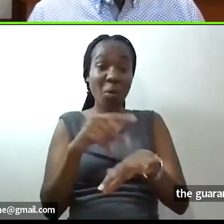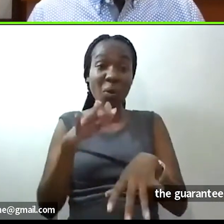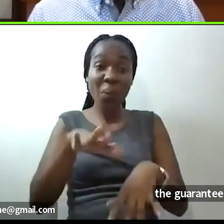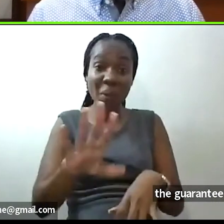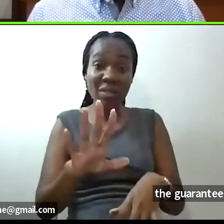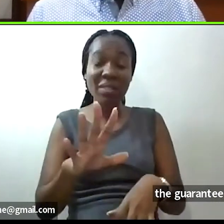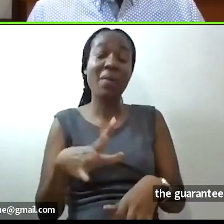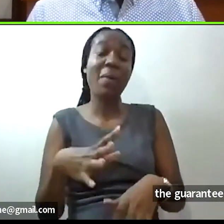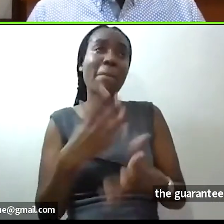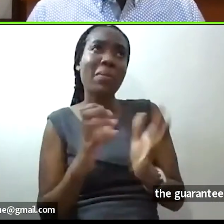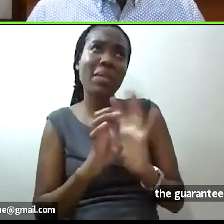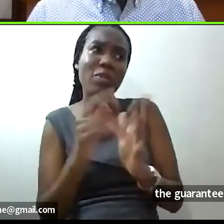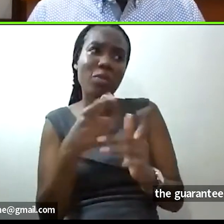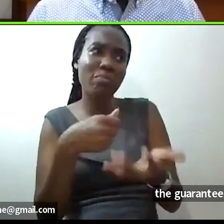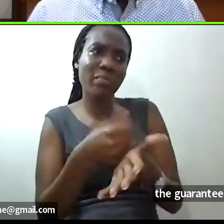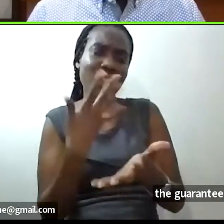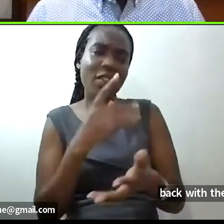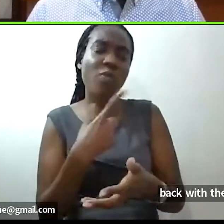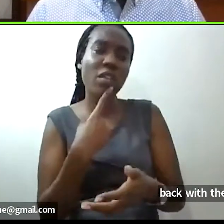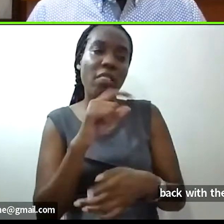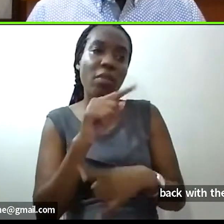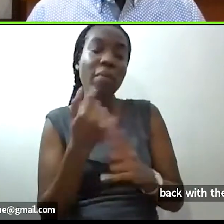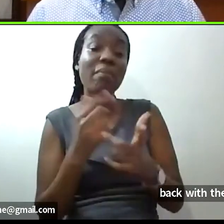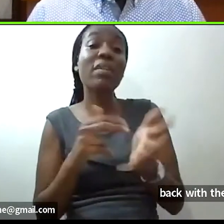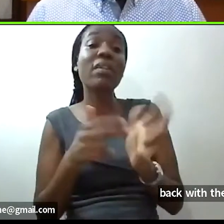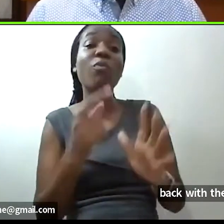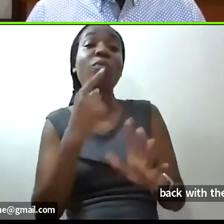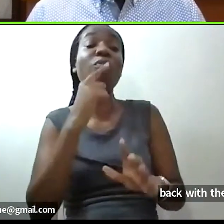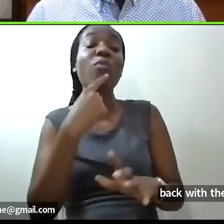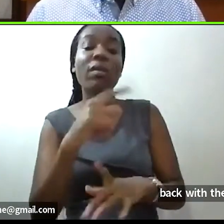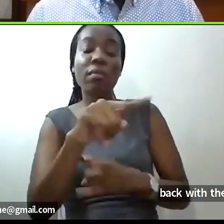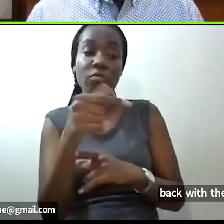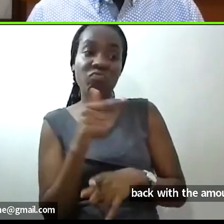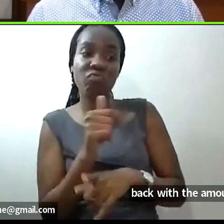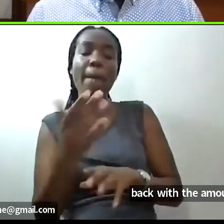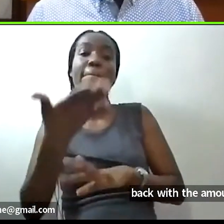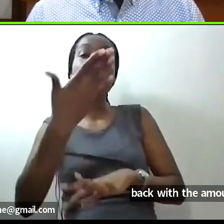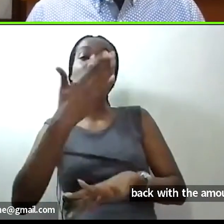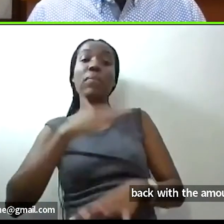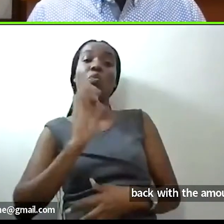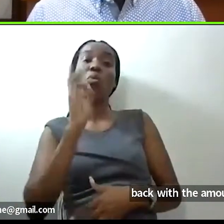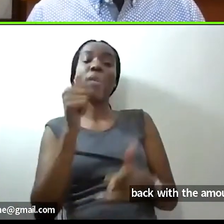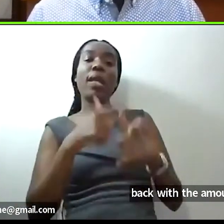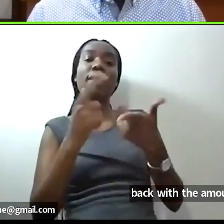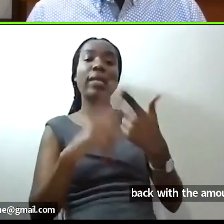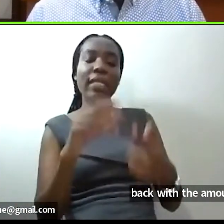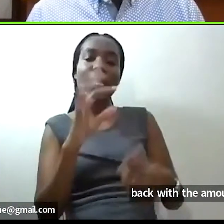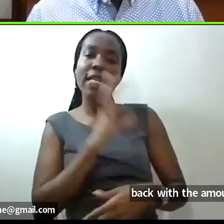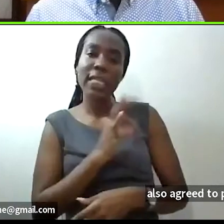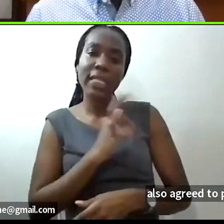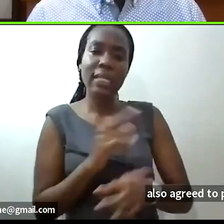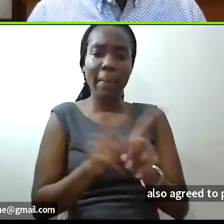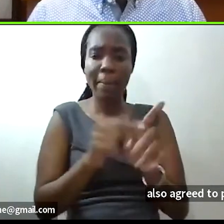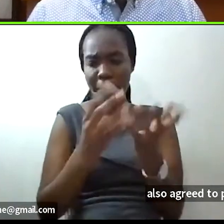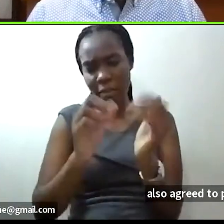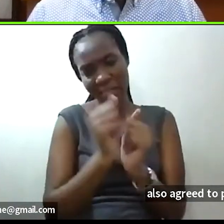that you have paid. And they have also agreed to pay you a certain interest, let's say 15% every